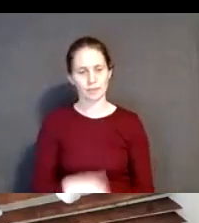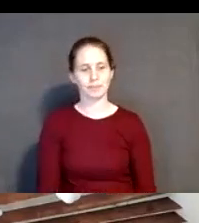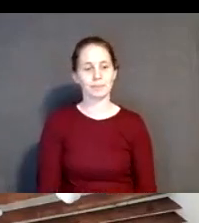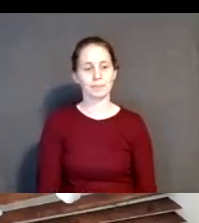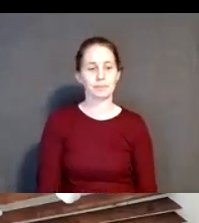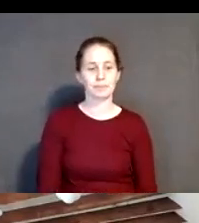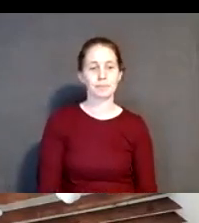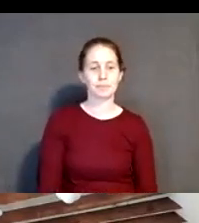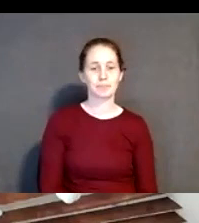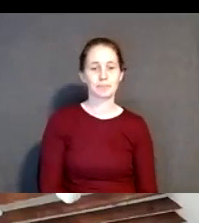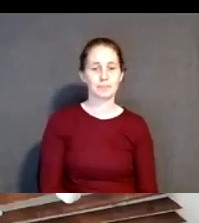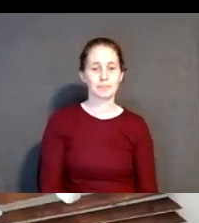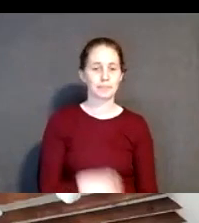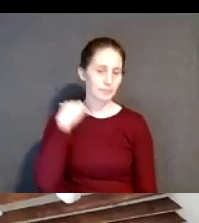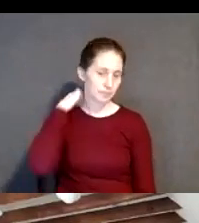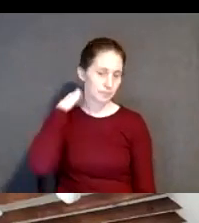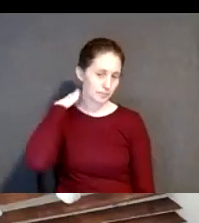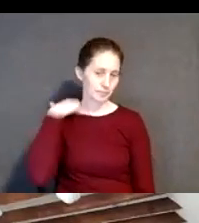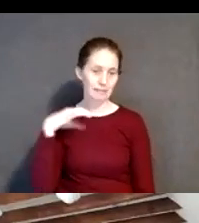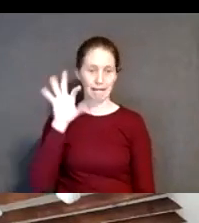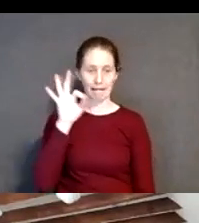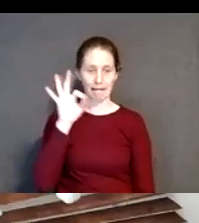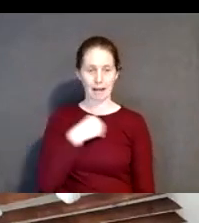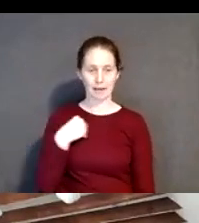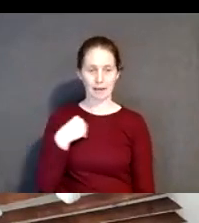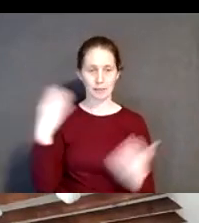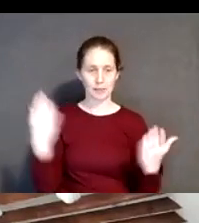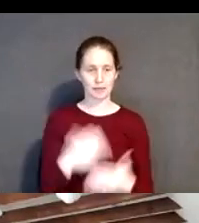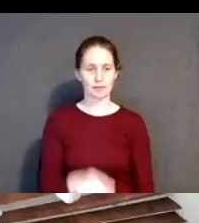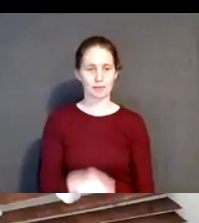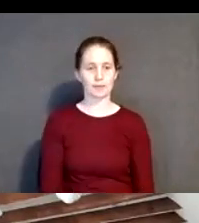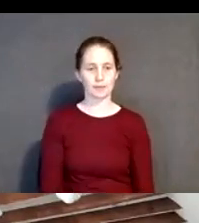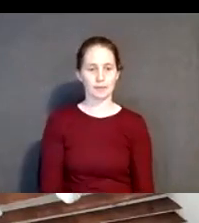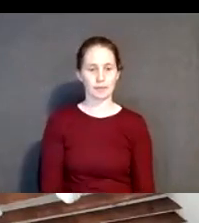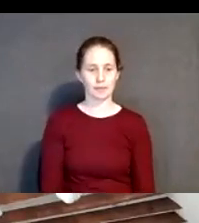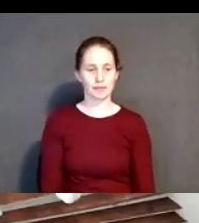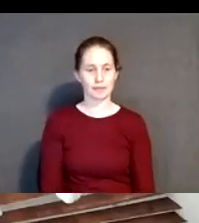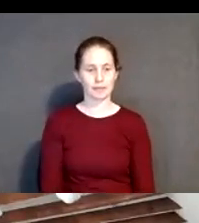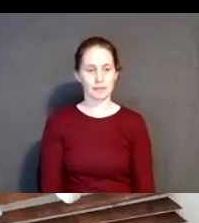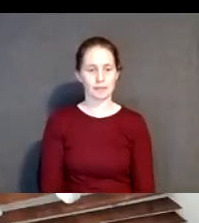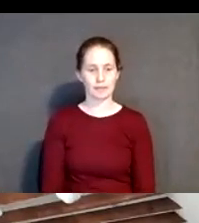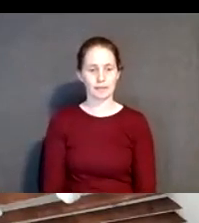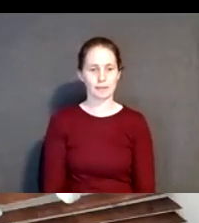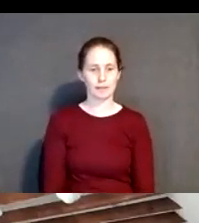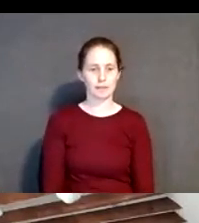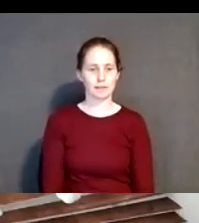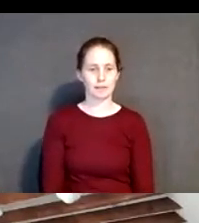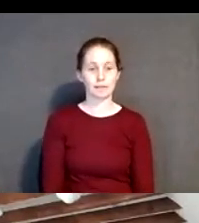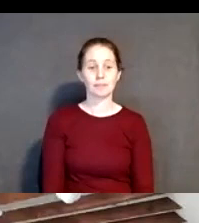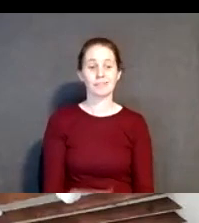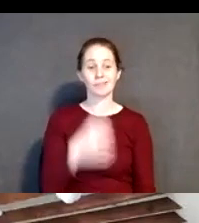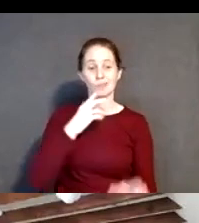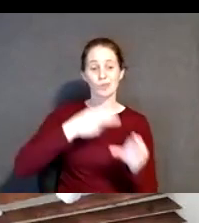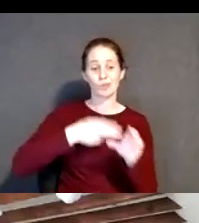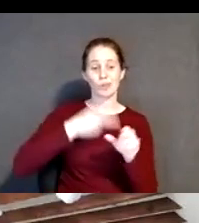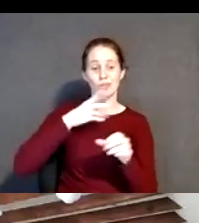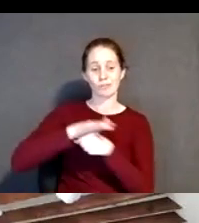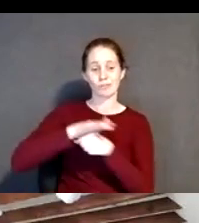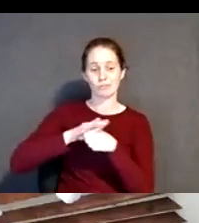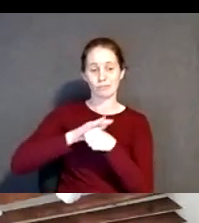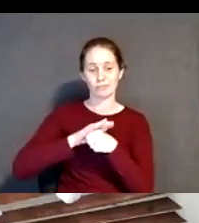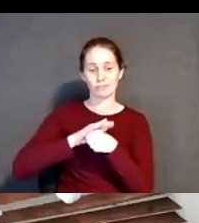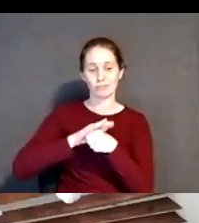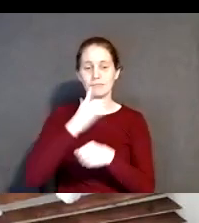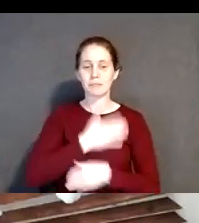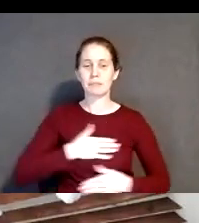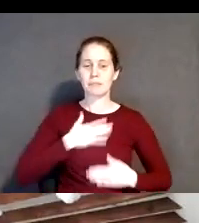members present. Thank you. Our next order of business, as we join from our remote locations, please join me in the